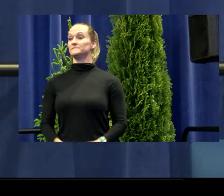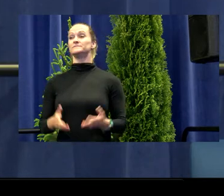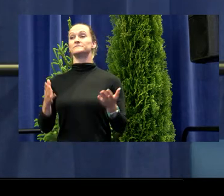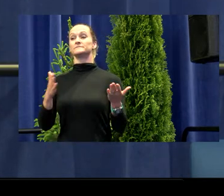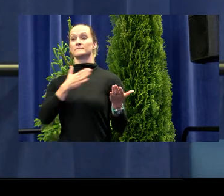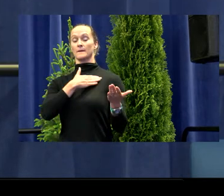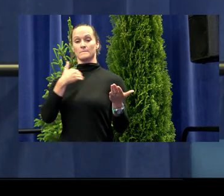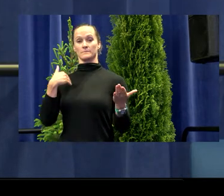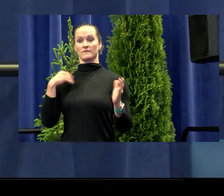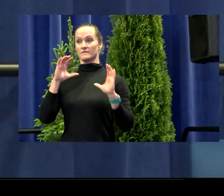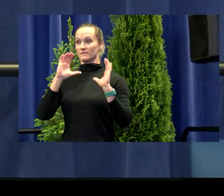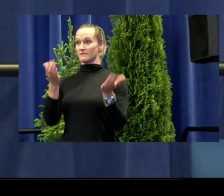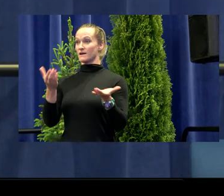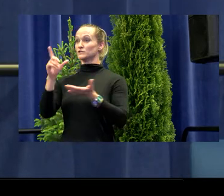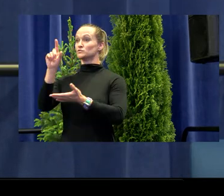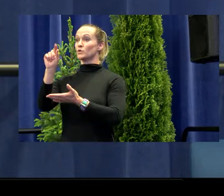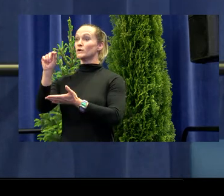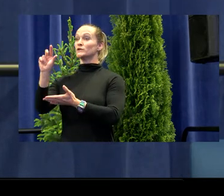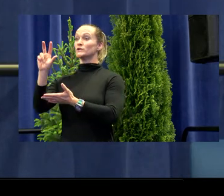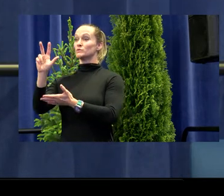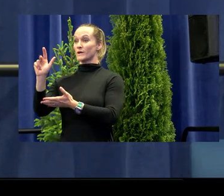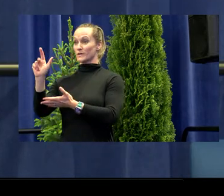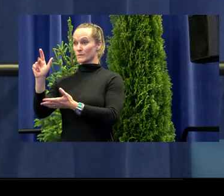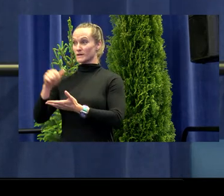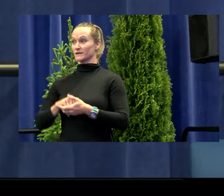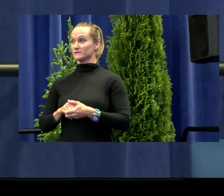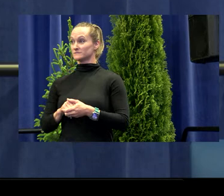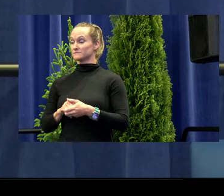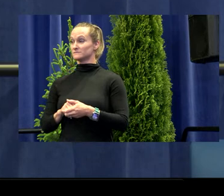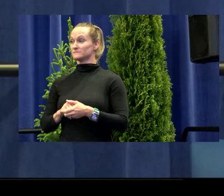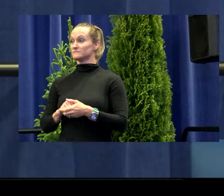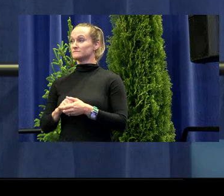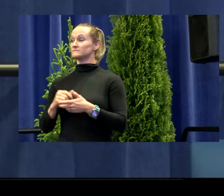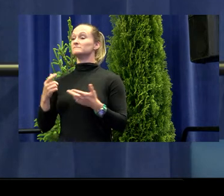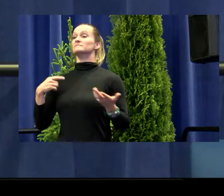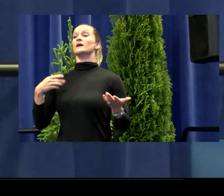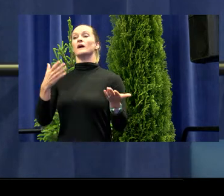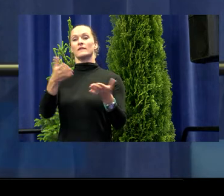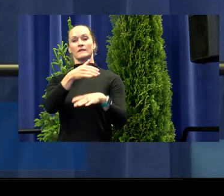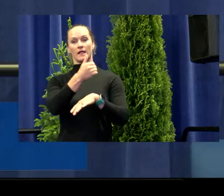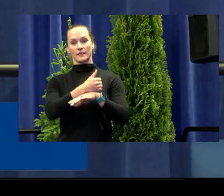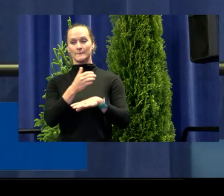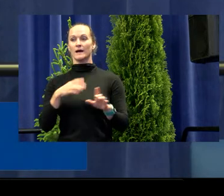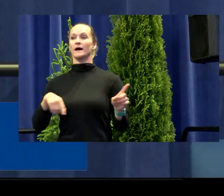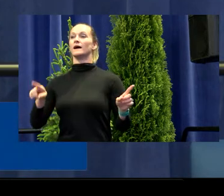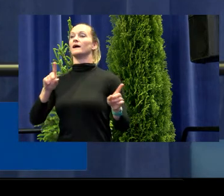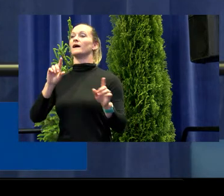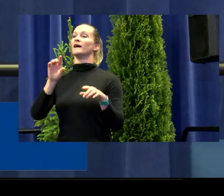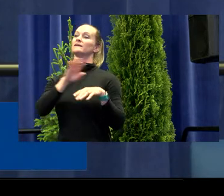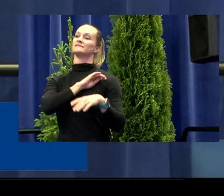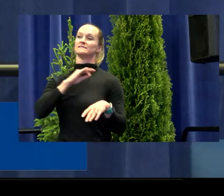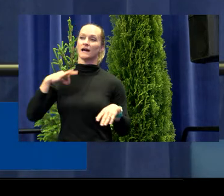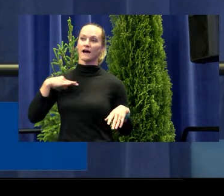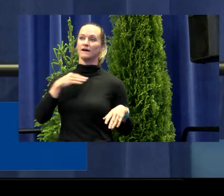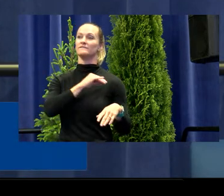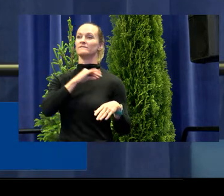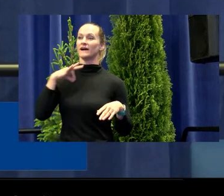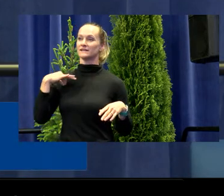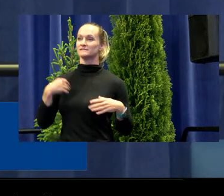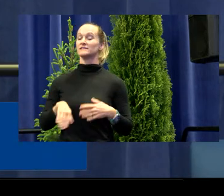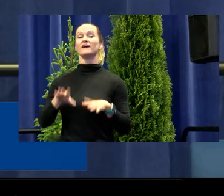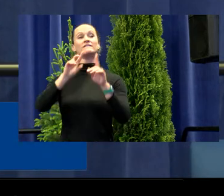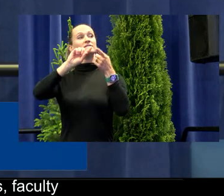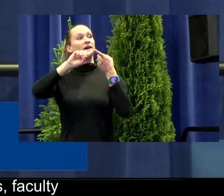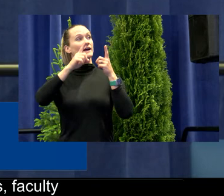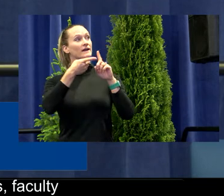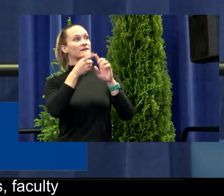Members of the class of 2023, returning Western alums, faculty and staff, families